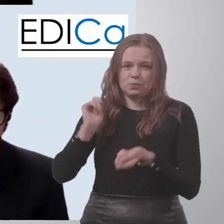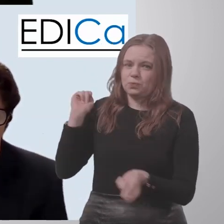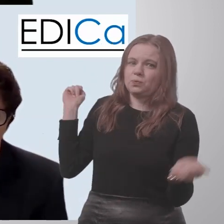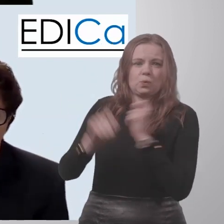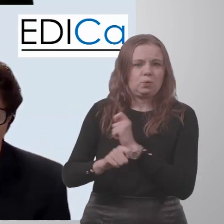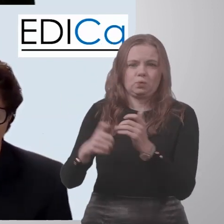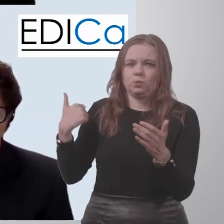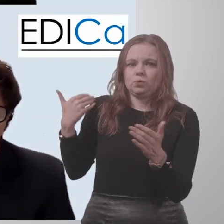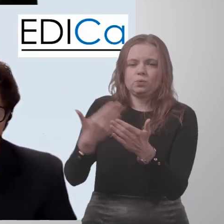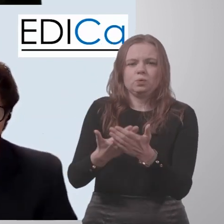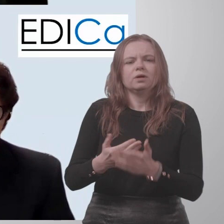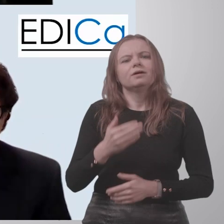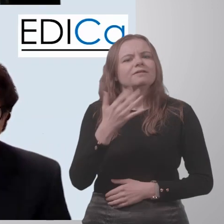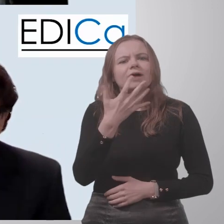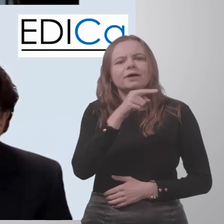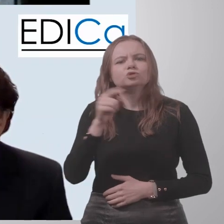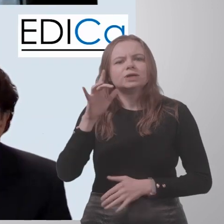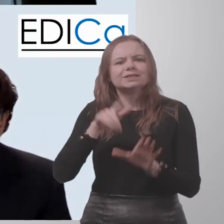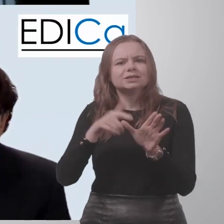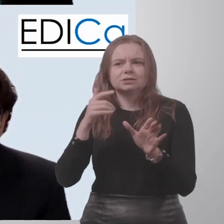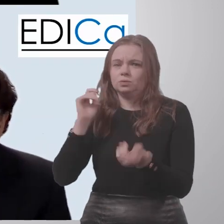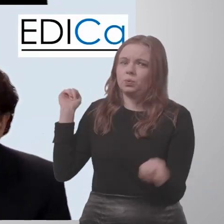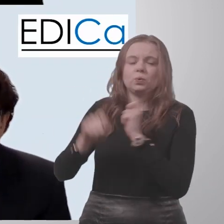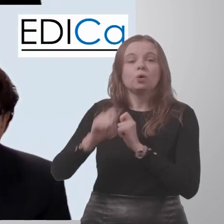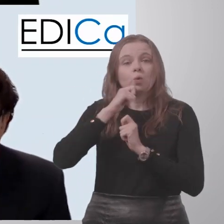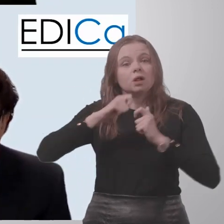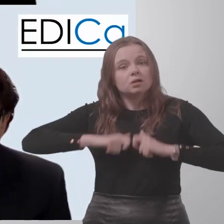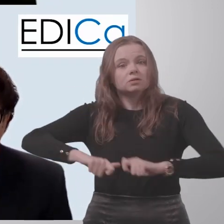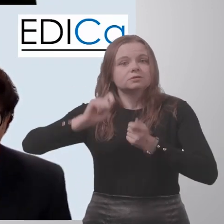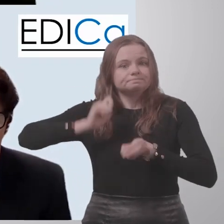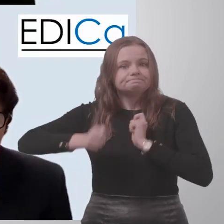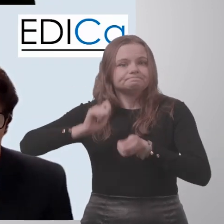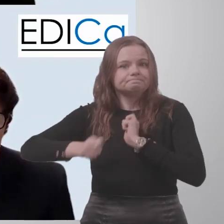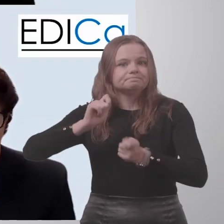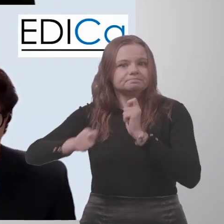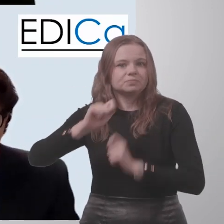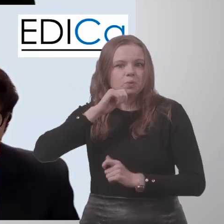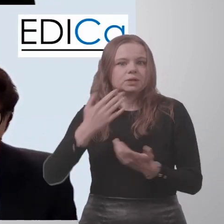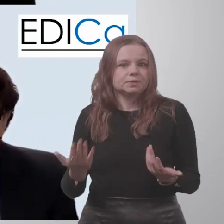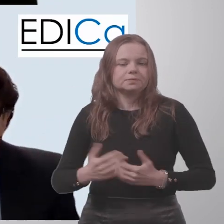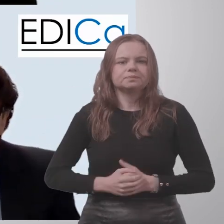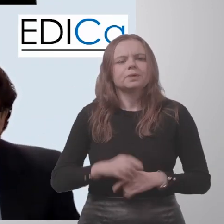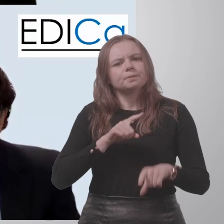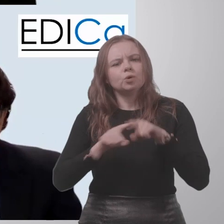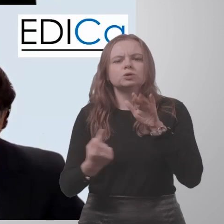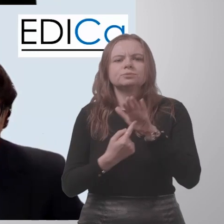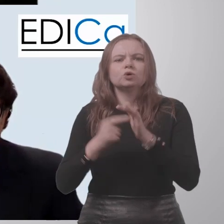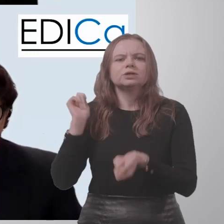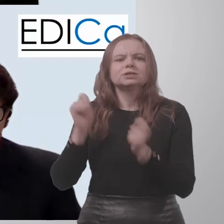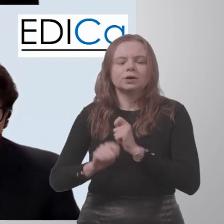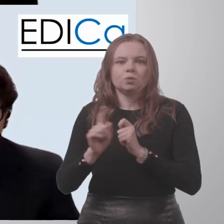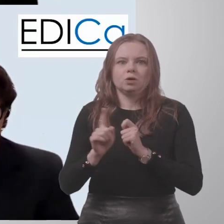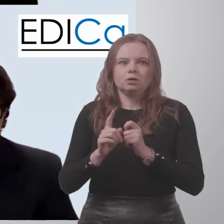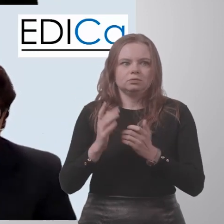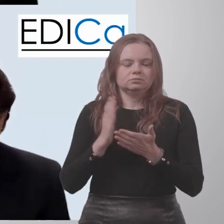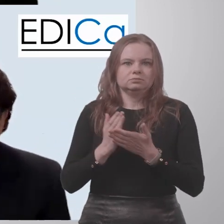It's changed in the last 5 to 10 years, and it will keep changing. And I think the most important change is that the kind of pressure that's put on